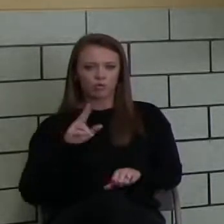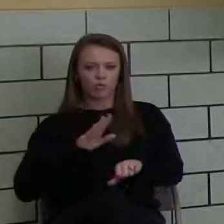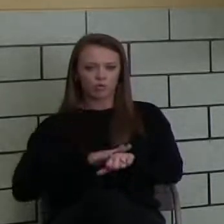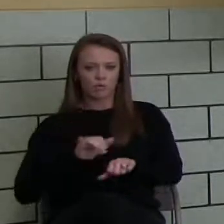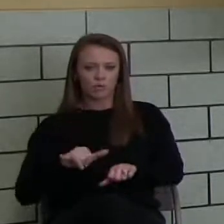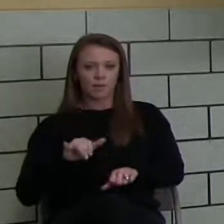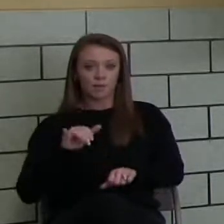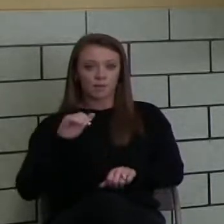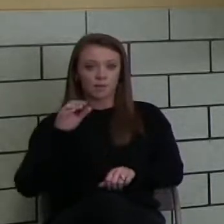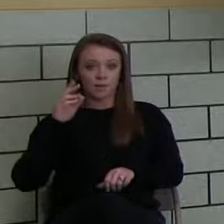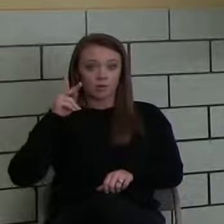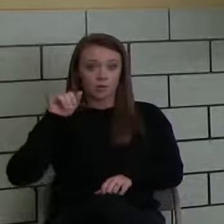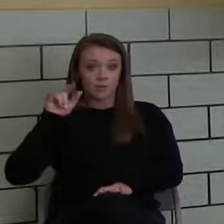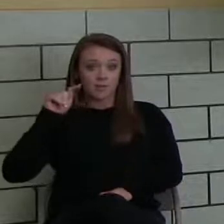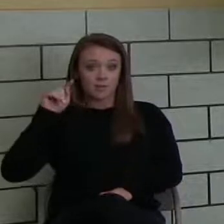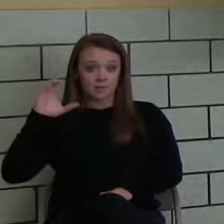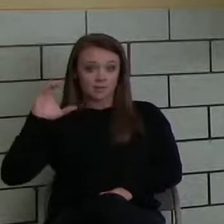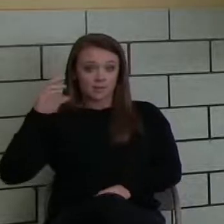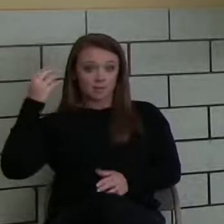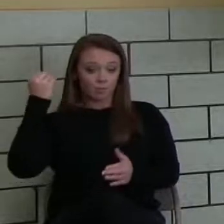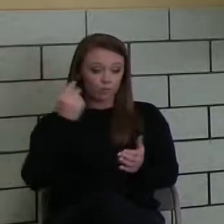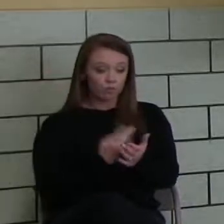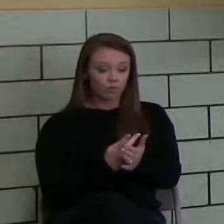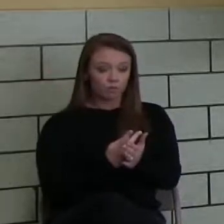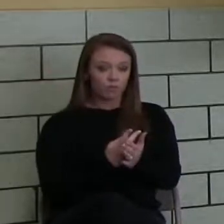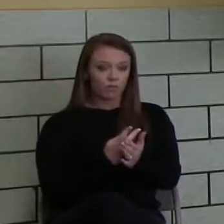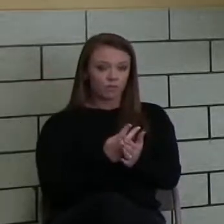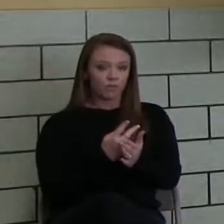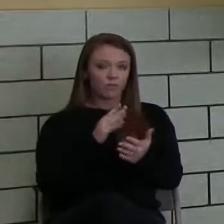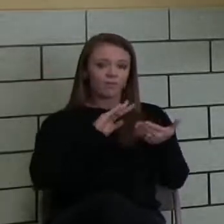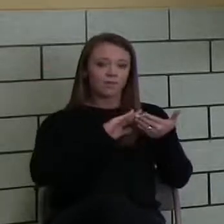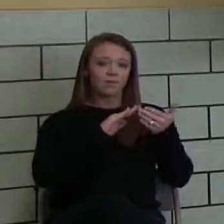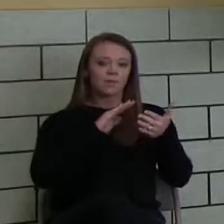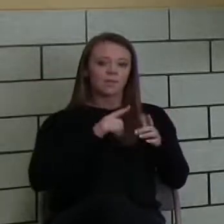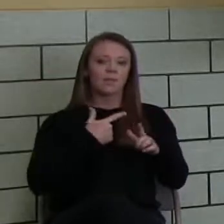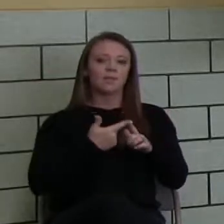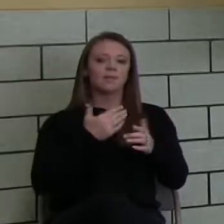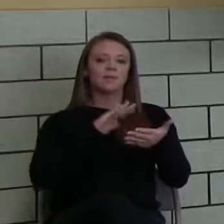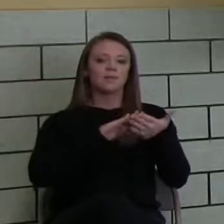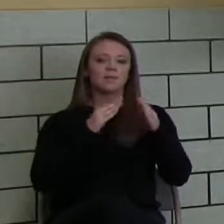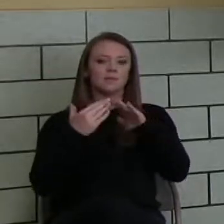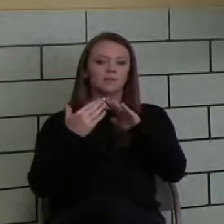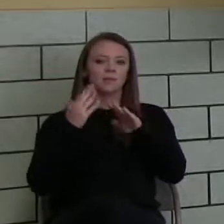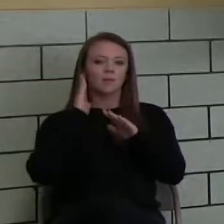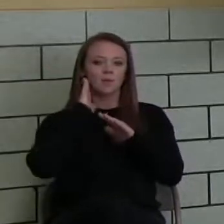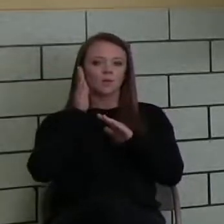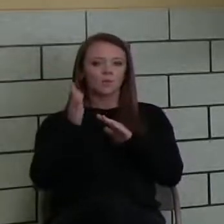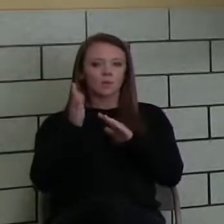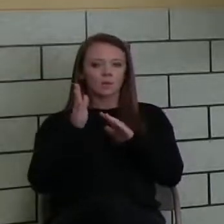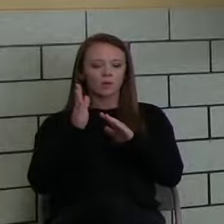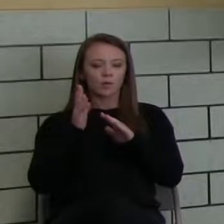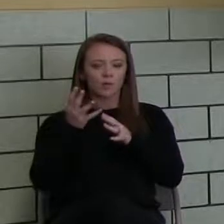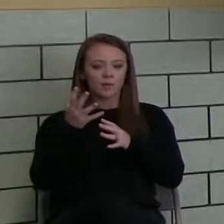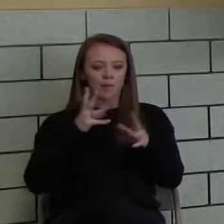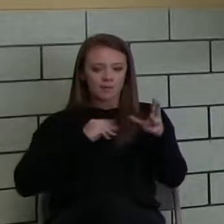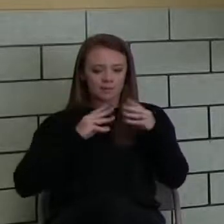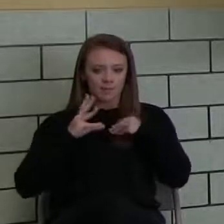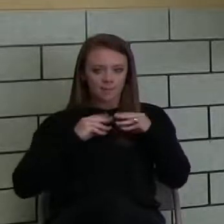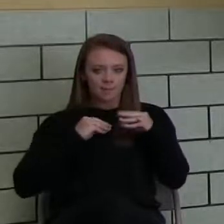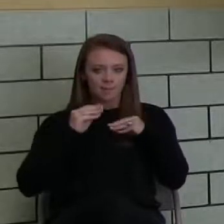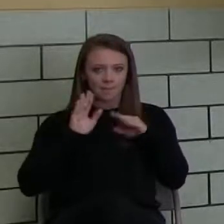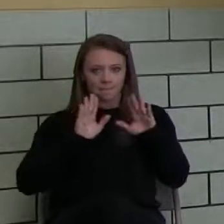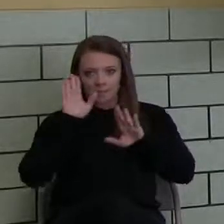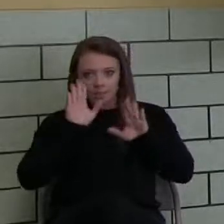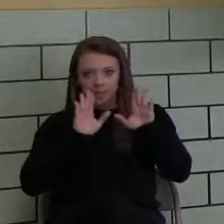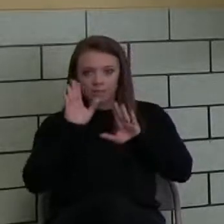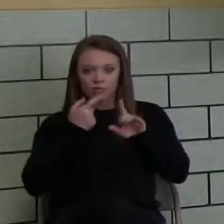from KYTC, the city will put the construction documents out to bid and select a contractor. And